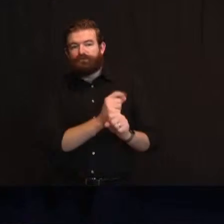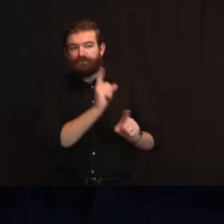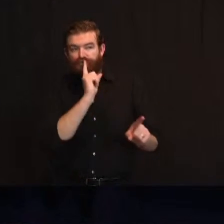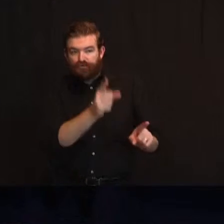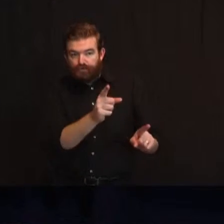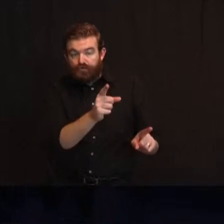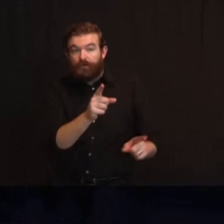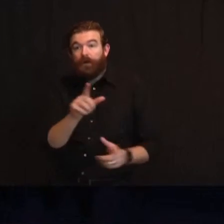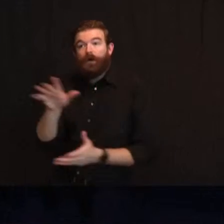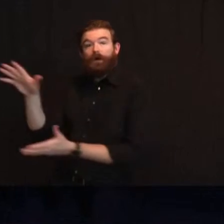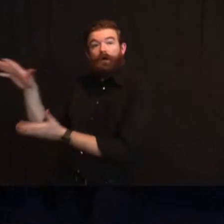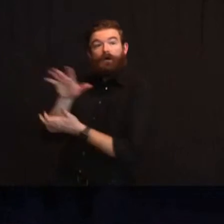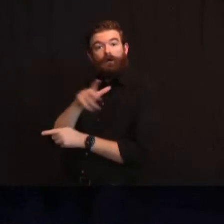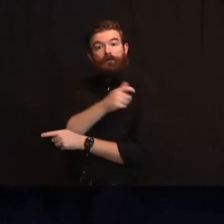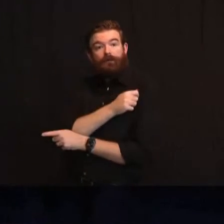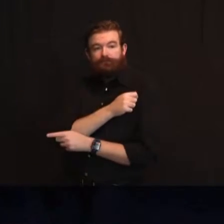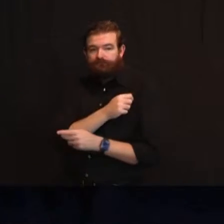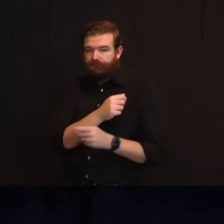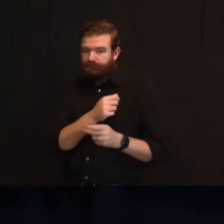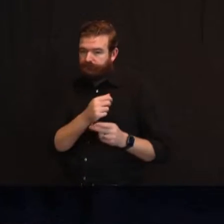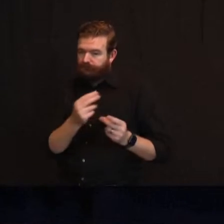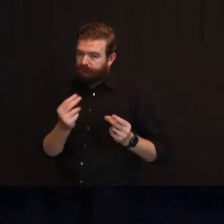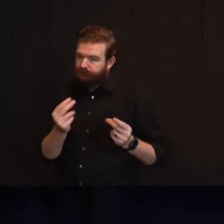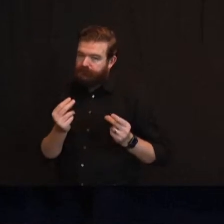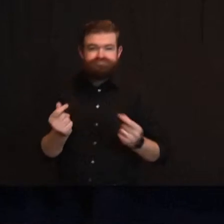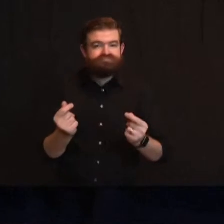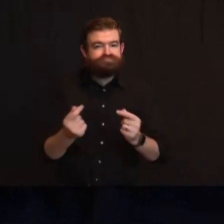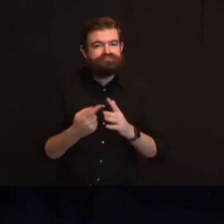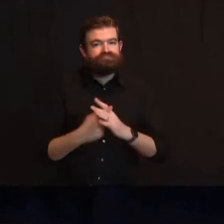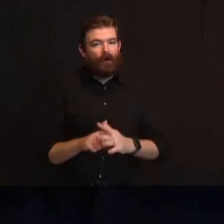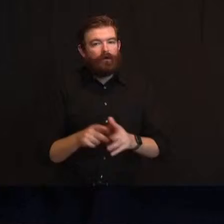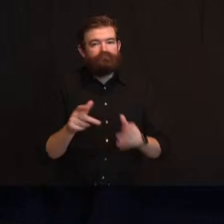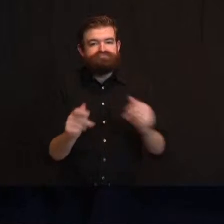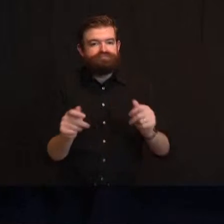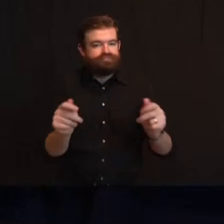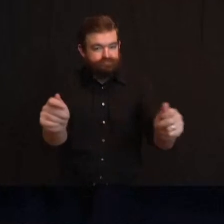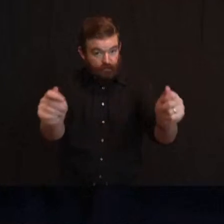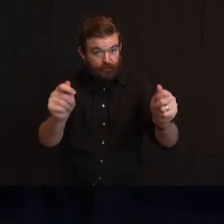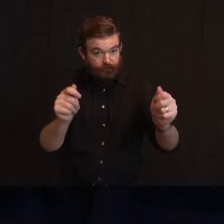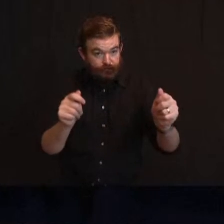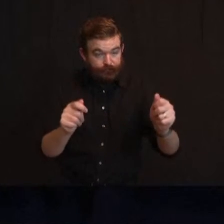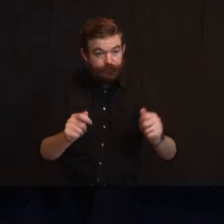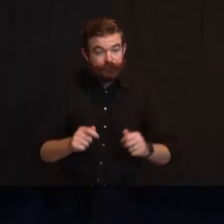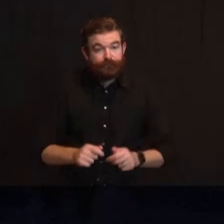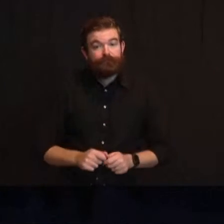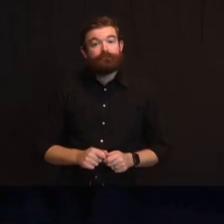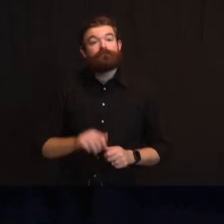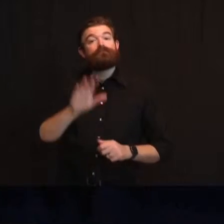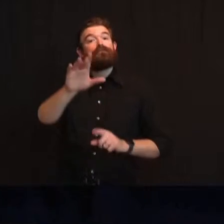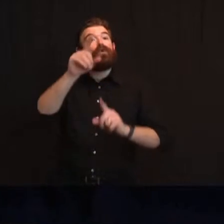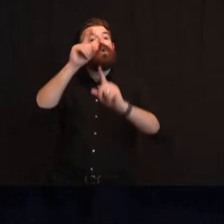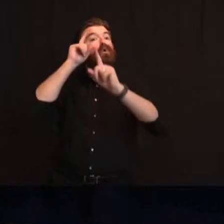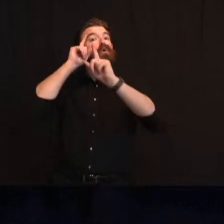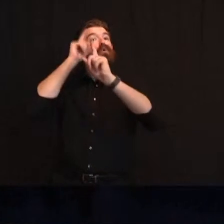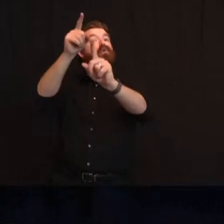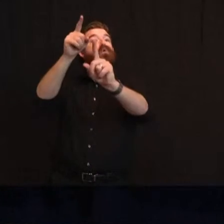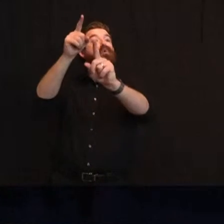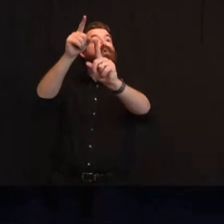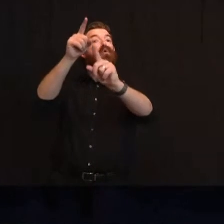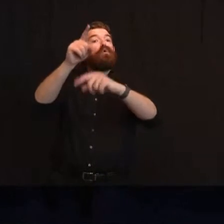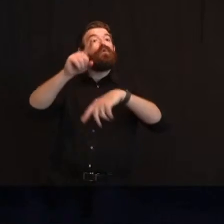remind you, our goal is to vaccinate 70% of the adult population in New Jersey in a